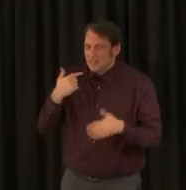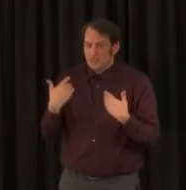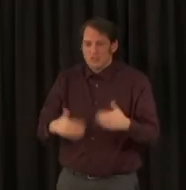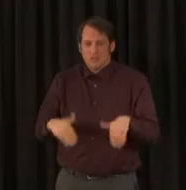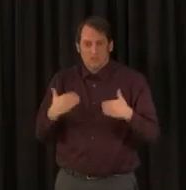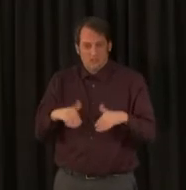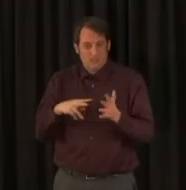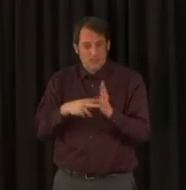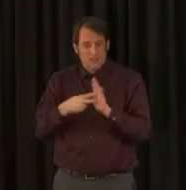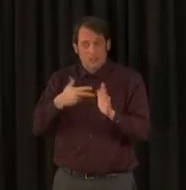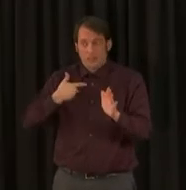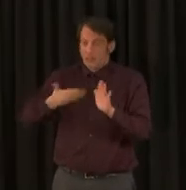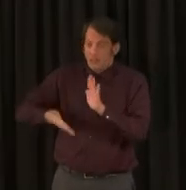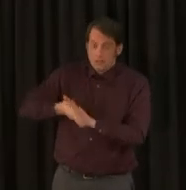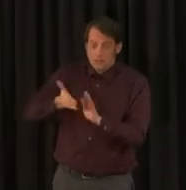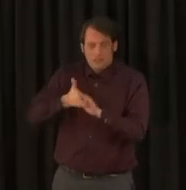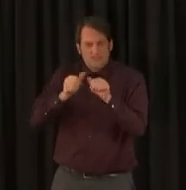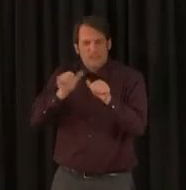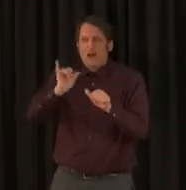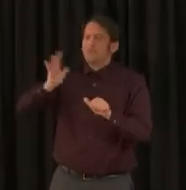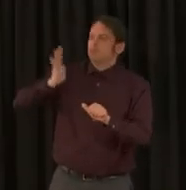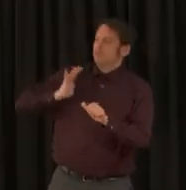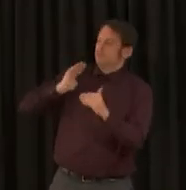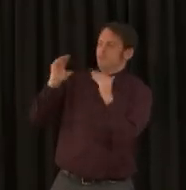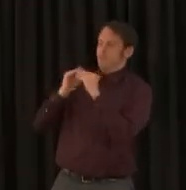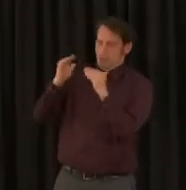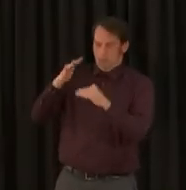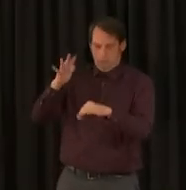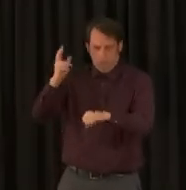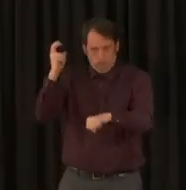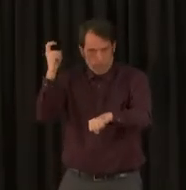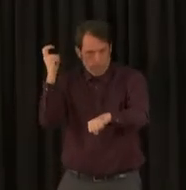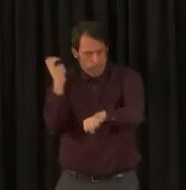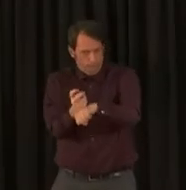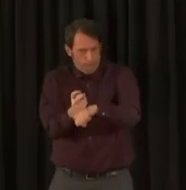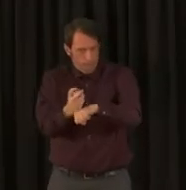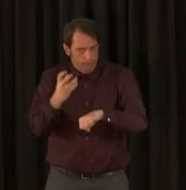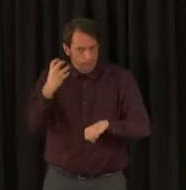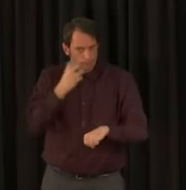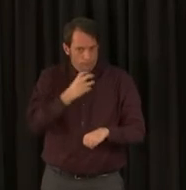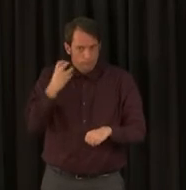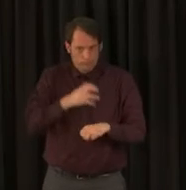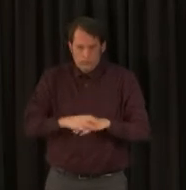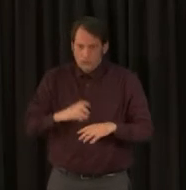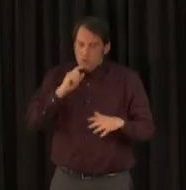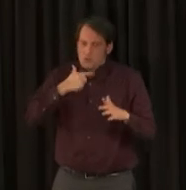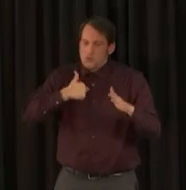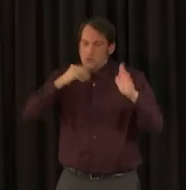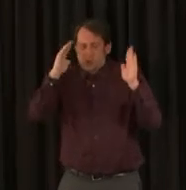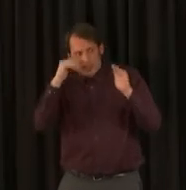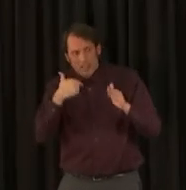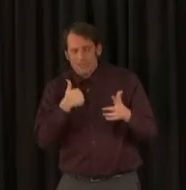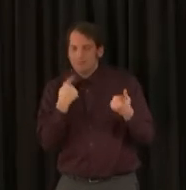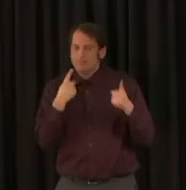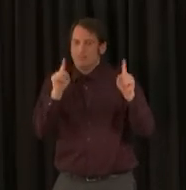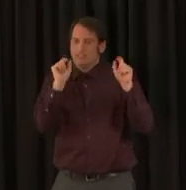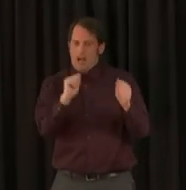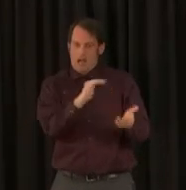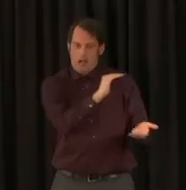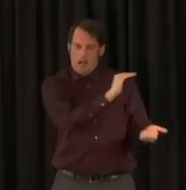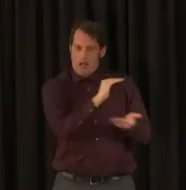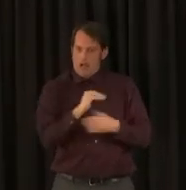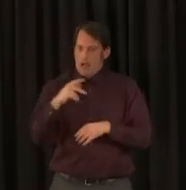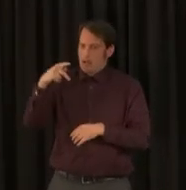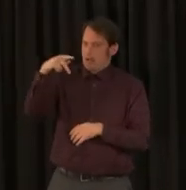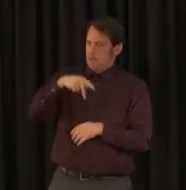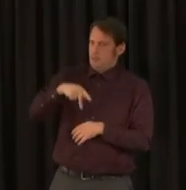as we had. As I'm sure it's quite obvious, we were told that we could get PPP loans. It was advertised